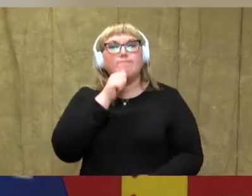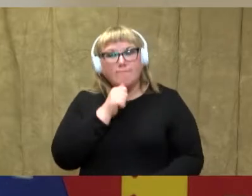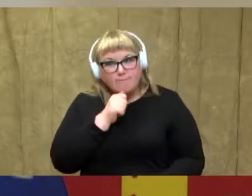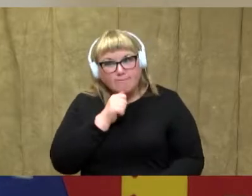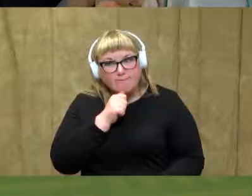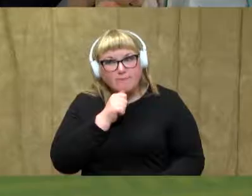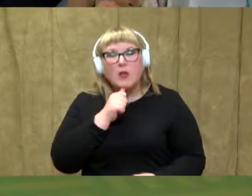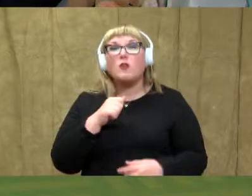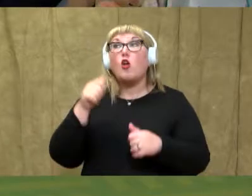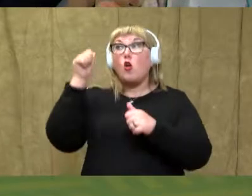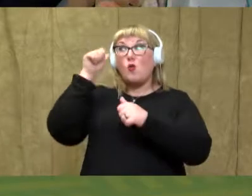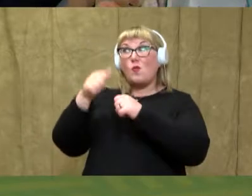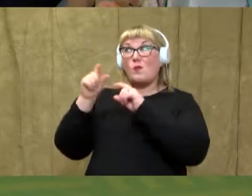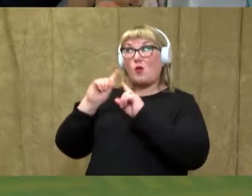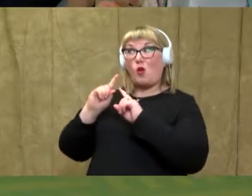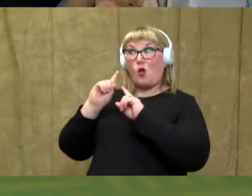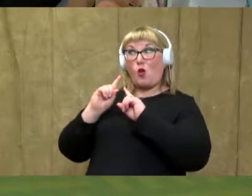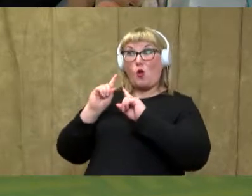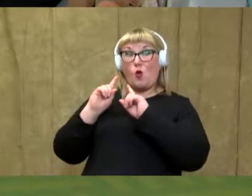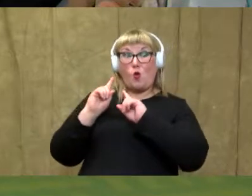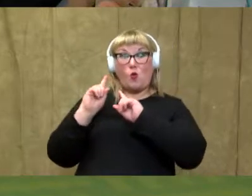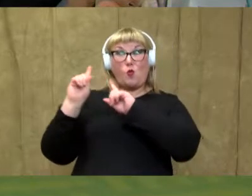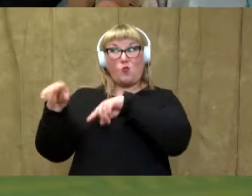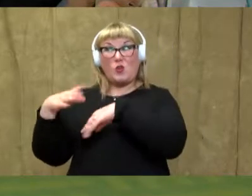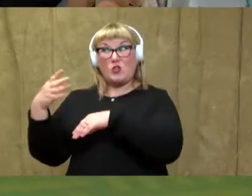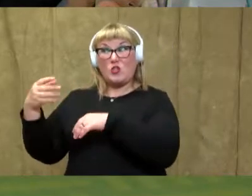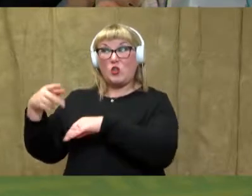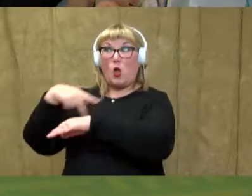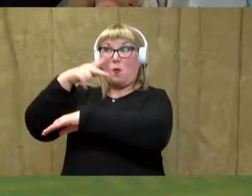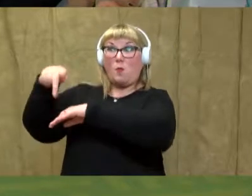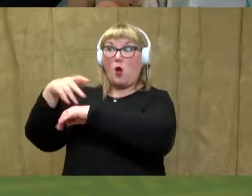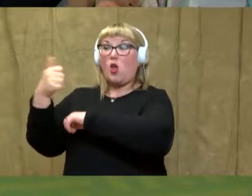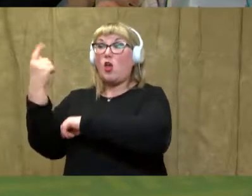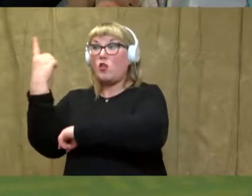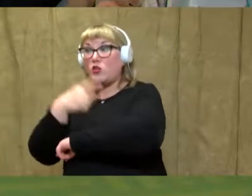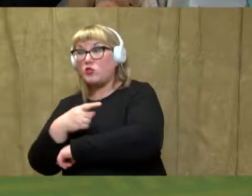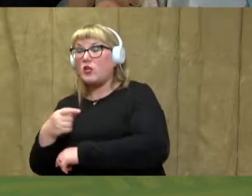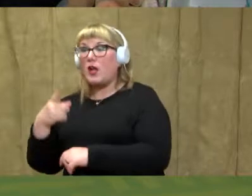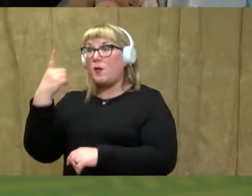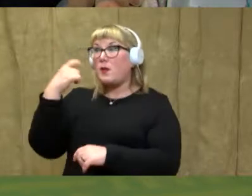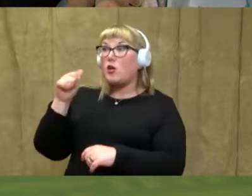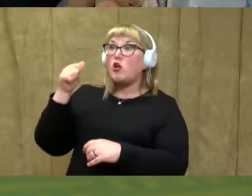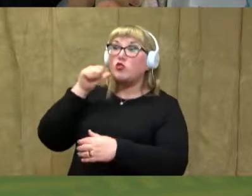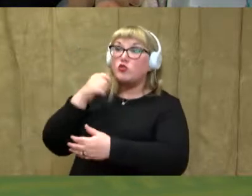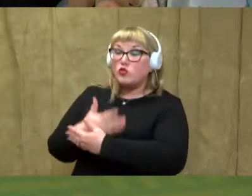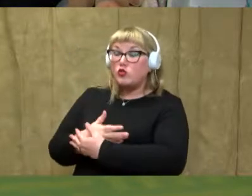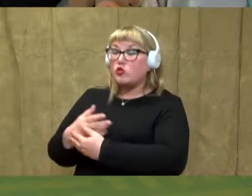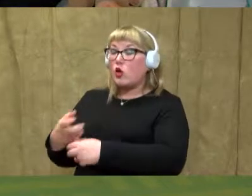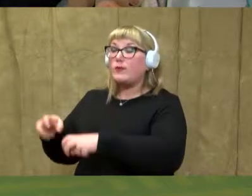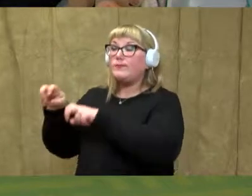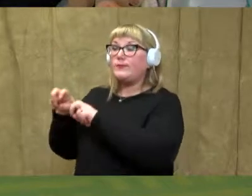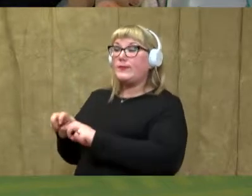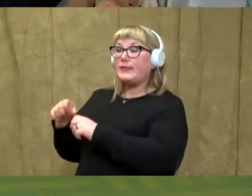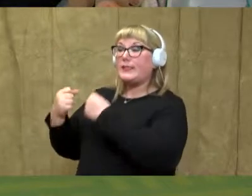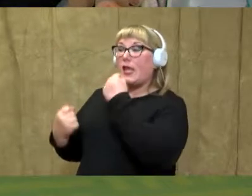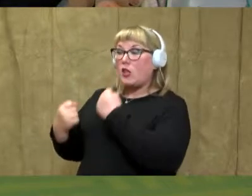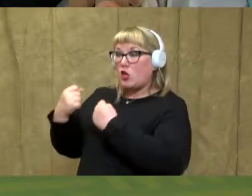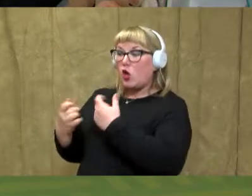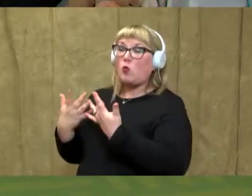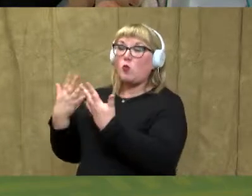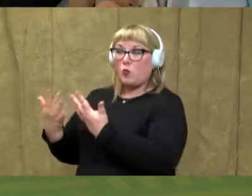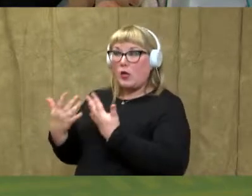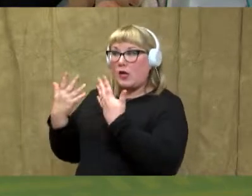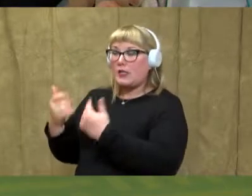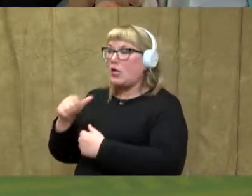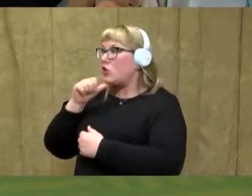remember, when we were at the park the other day, your daughter showed patience because she sat quietly in the car and she waited for us until we were finished. She didn't come